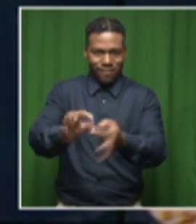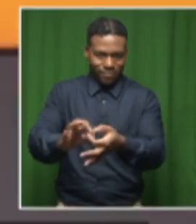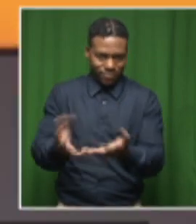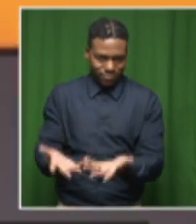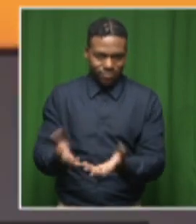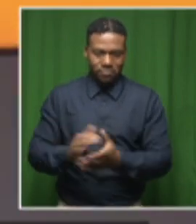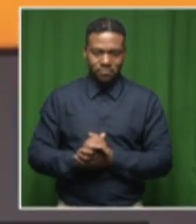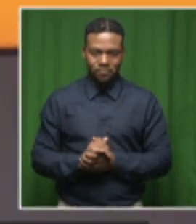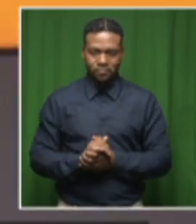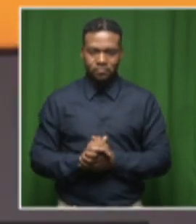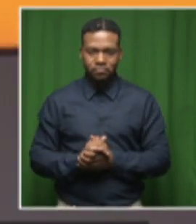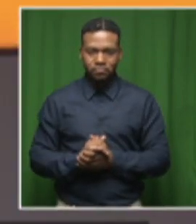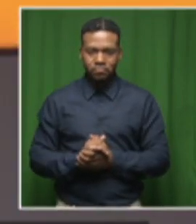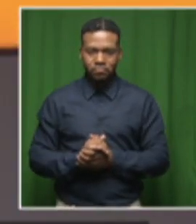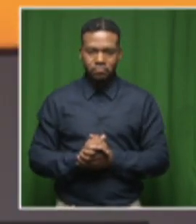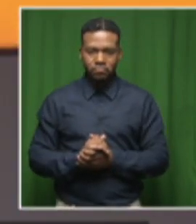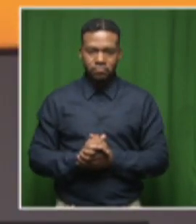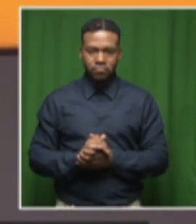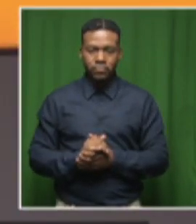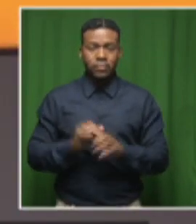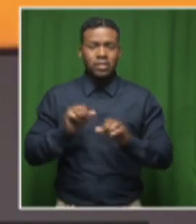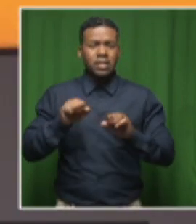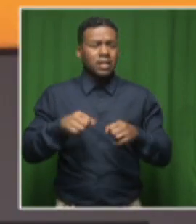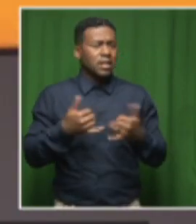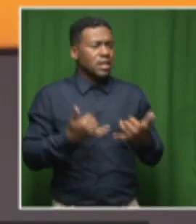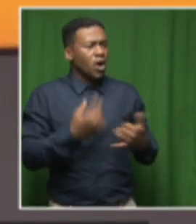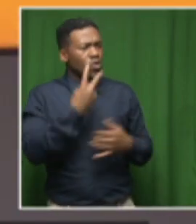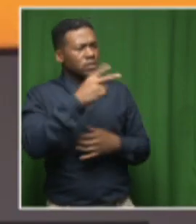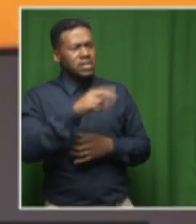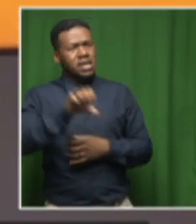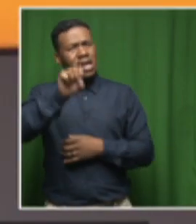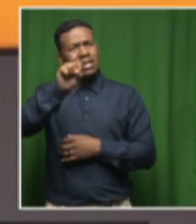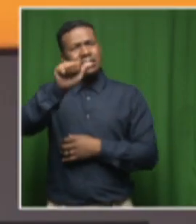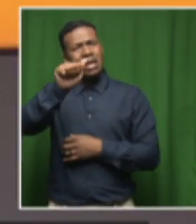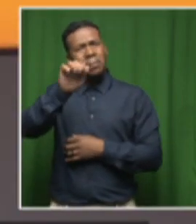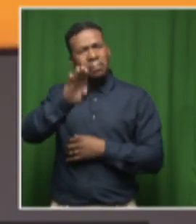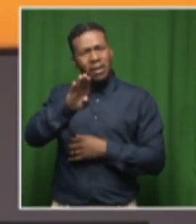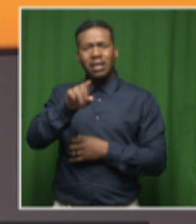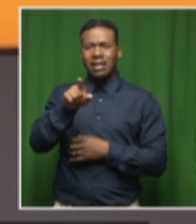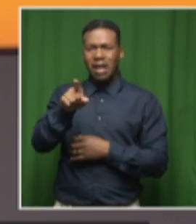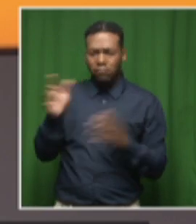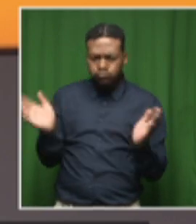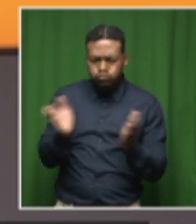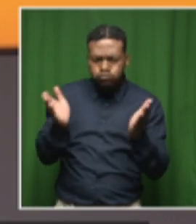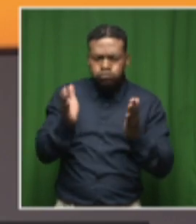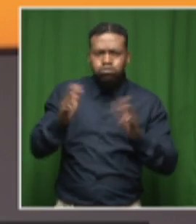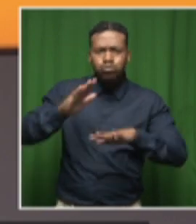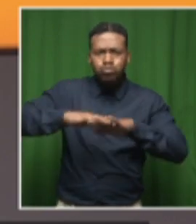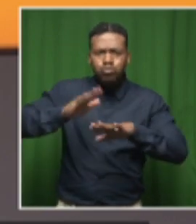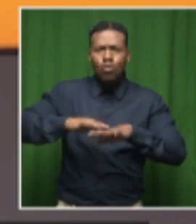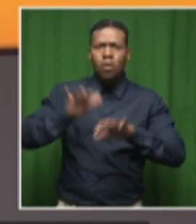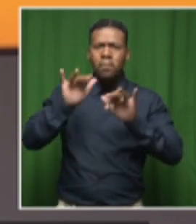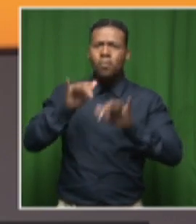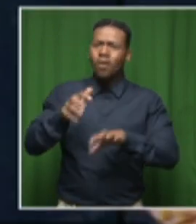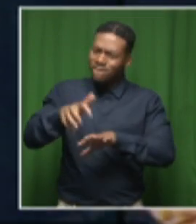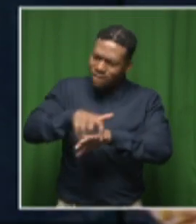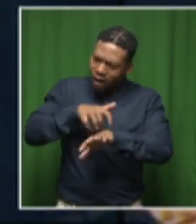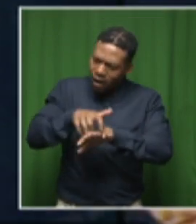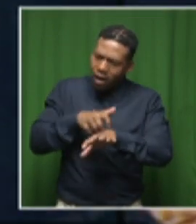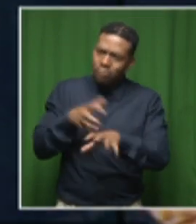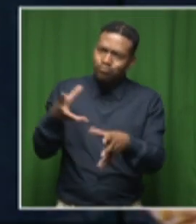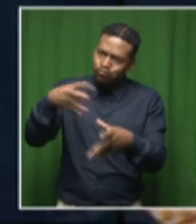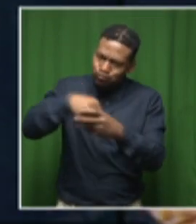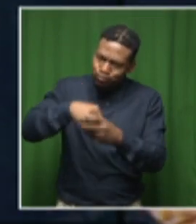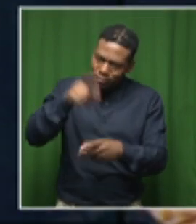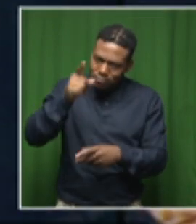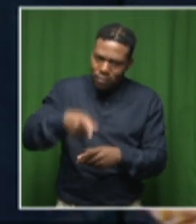Of course. And seeing that SAB is on a consistent drive to encourage more farmers to take up the challenge of exploiting lime,